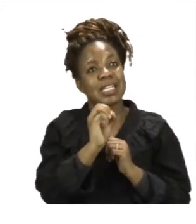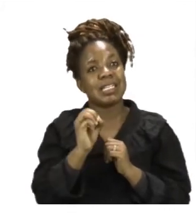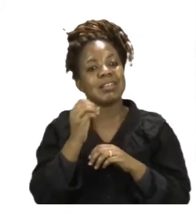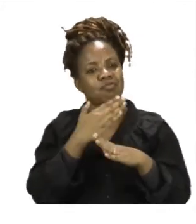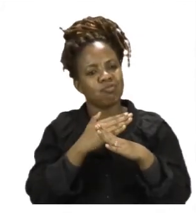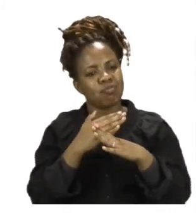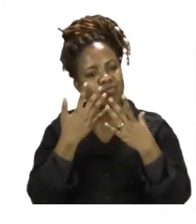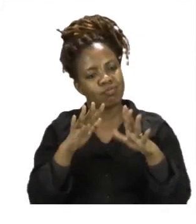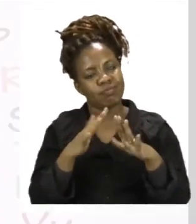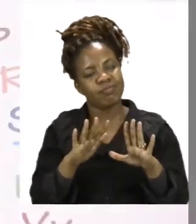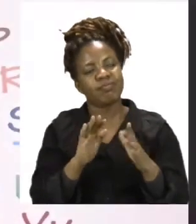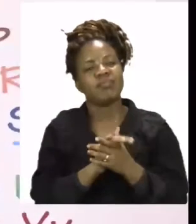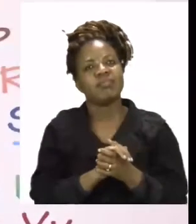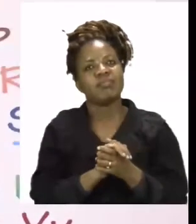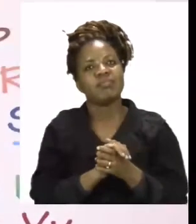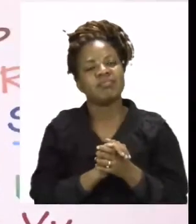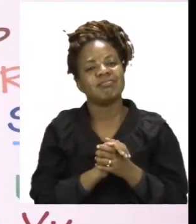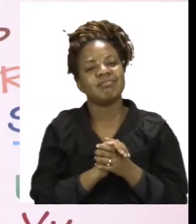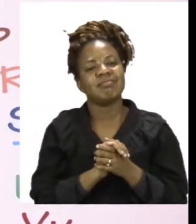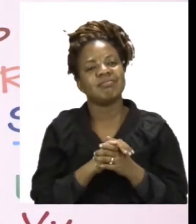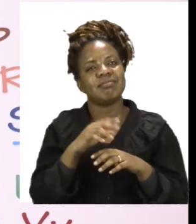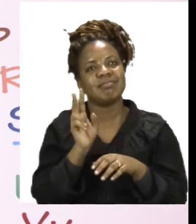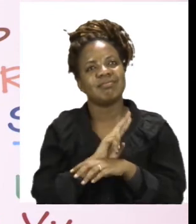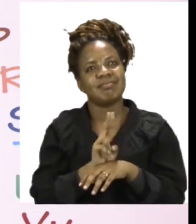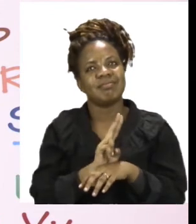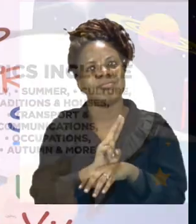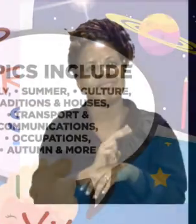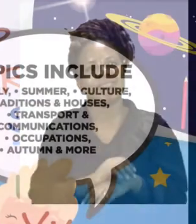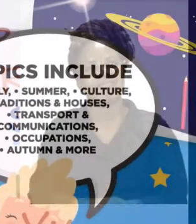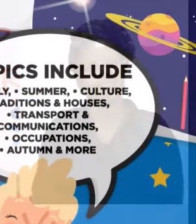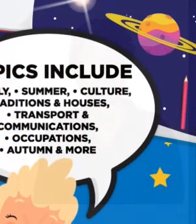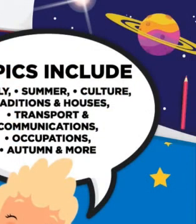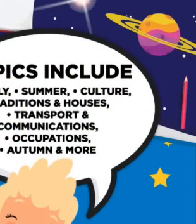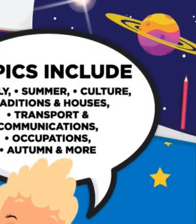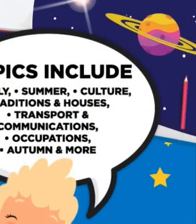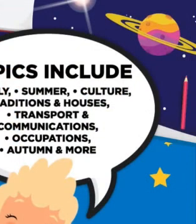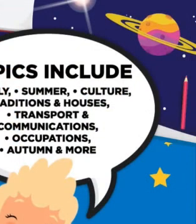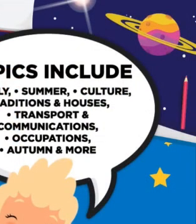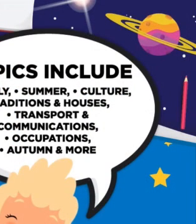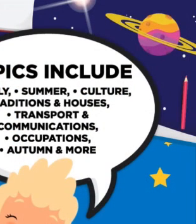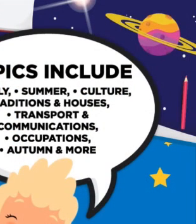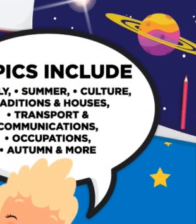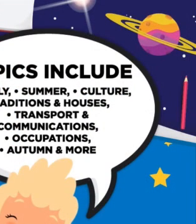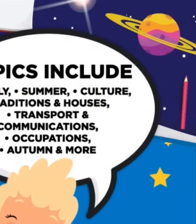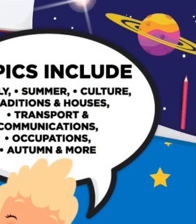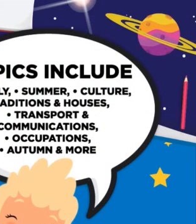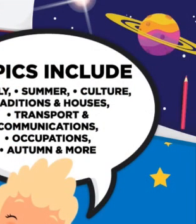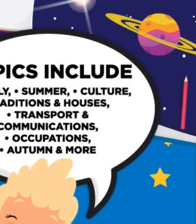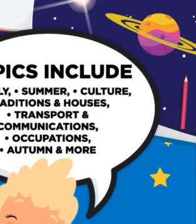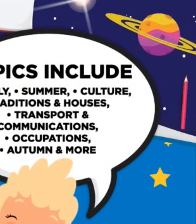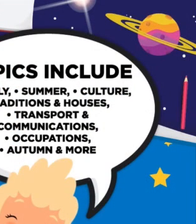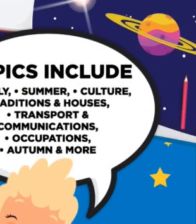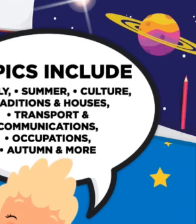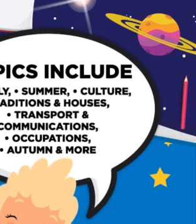30. I will see you soon after the advert break. Do you have children in the age range of 5 to 6